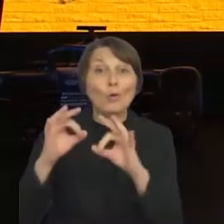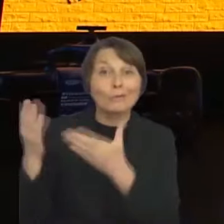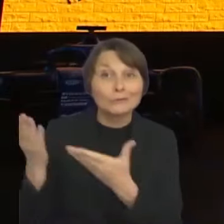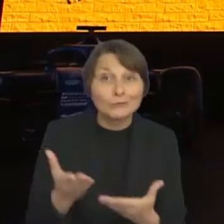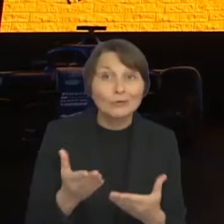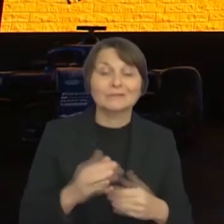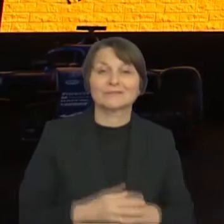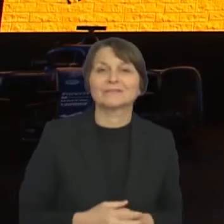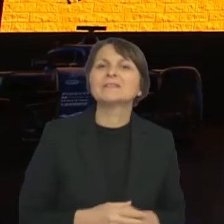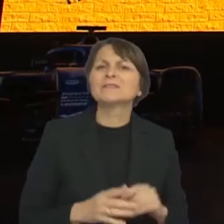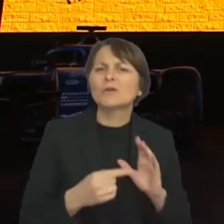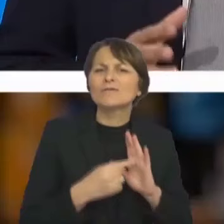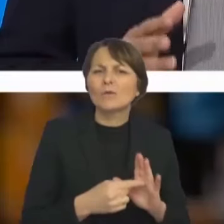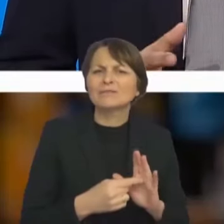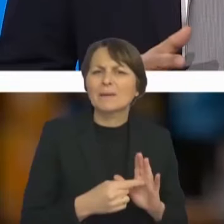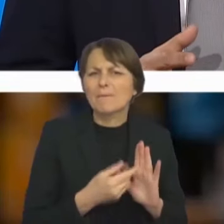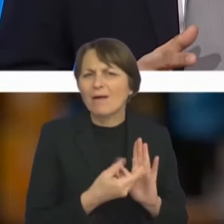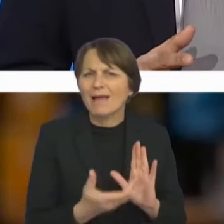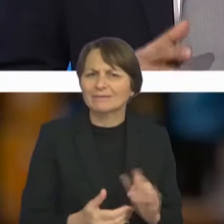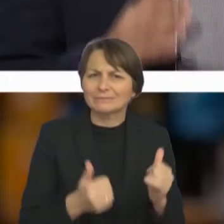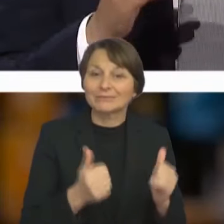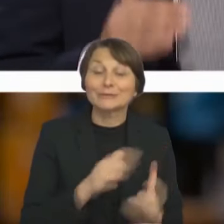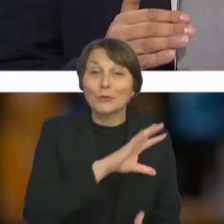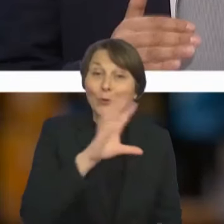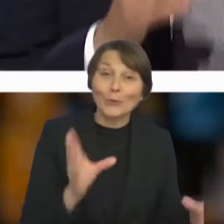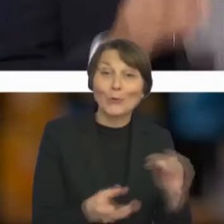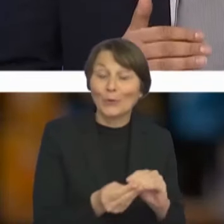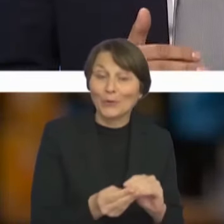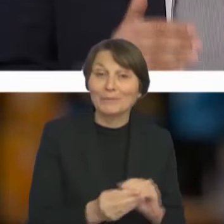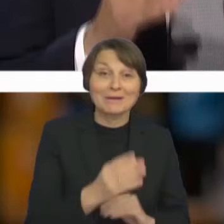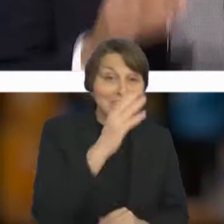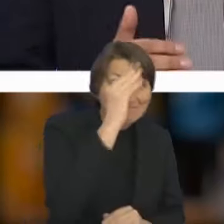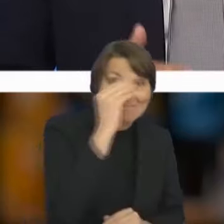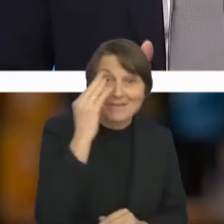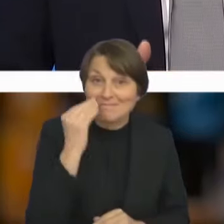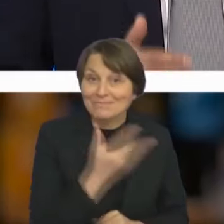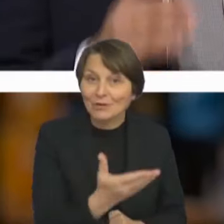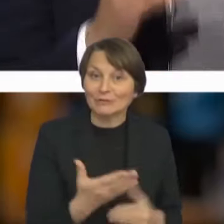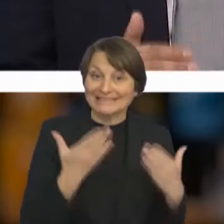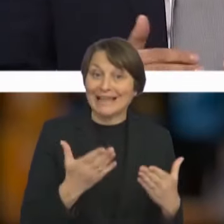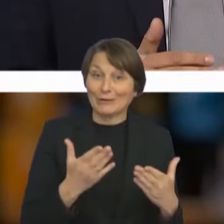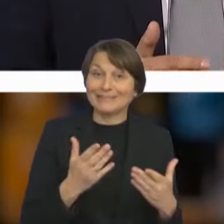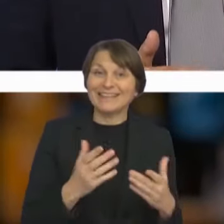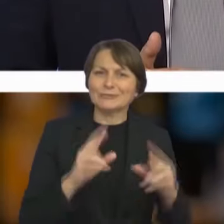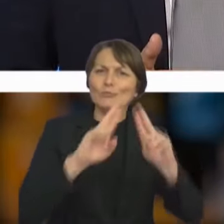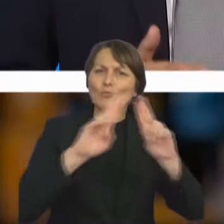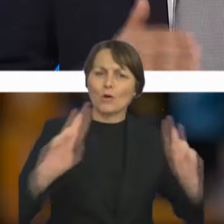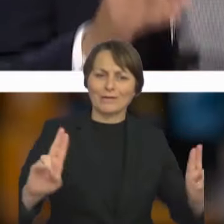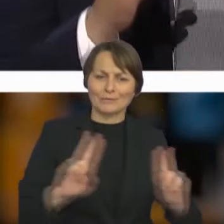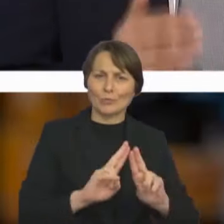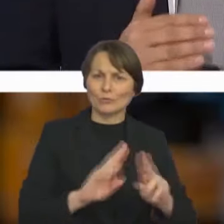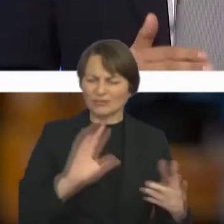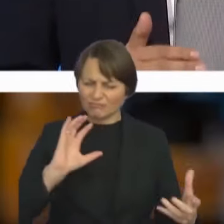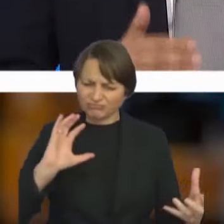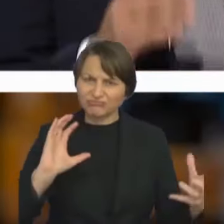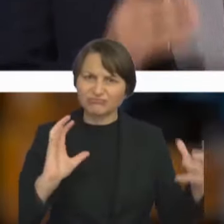charging terminals. To conclude, therefore, ladies and gentlemen, we are carrying out this Renaulution at every level of the company and